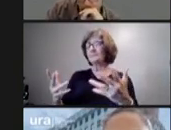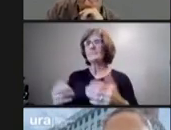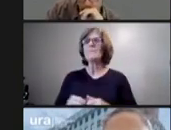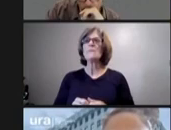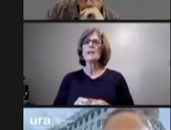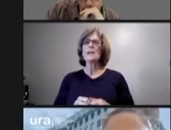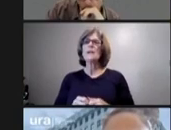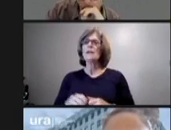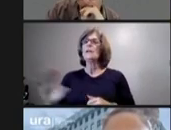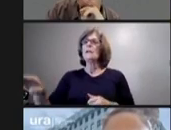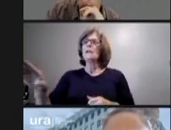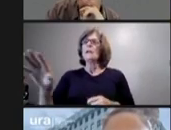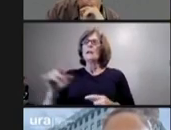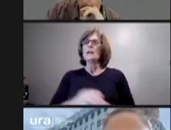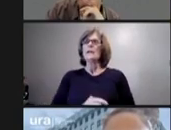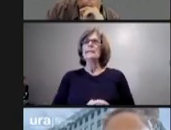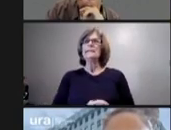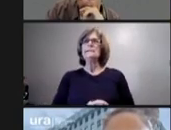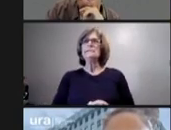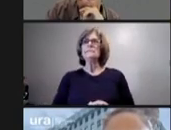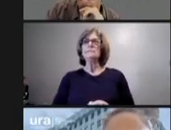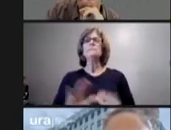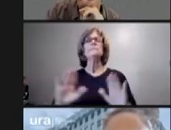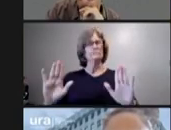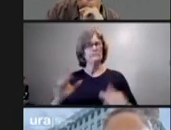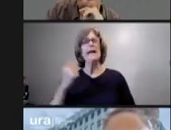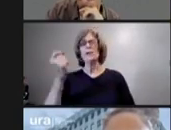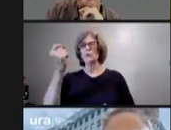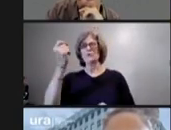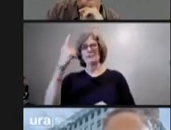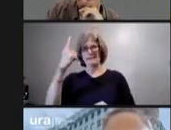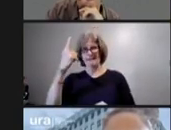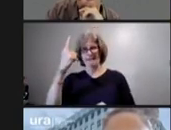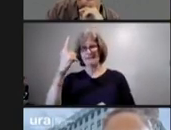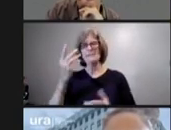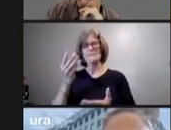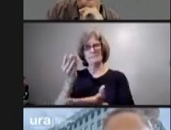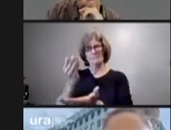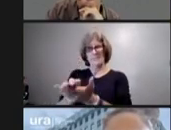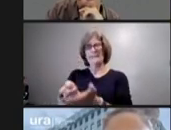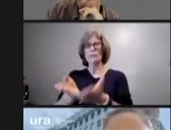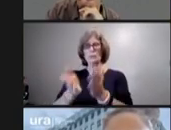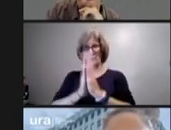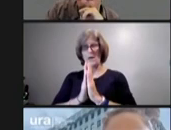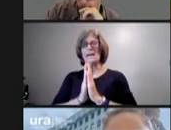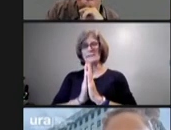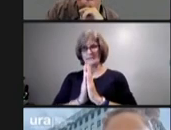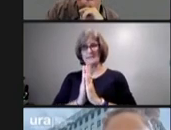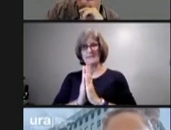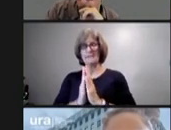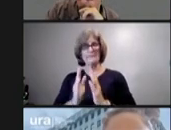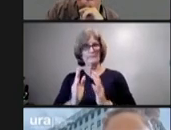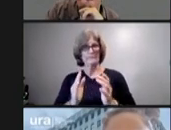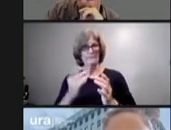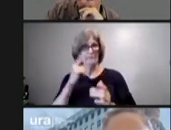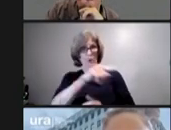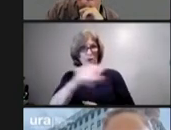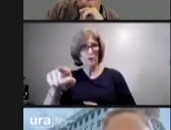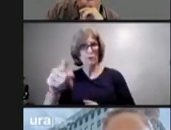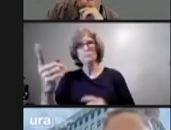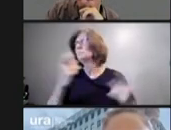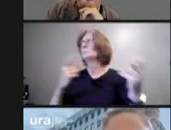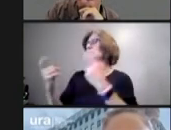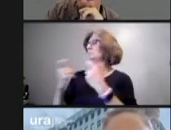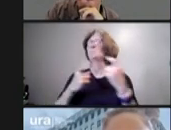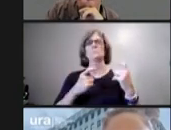to the city is I understand that the funding requests that are being made at this point is that we're in a